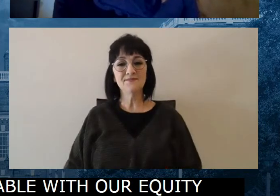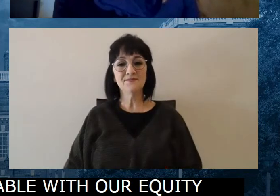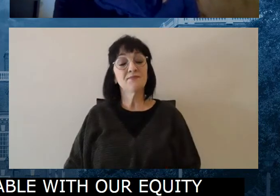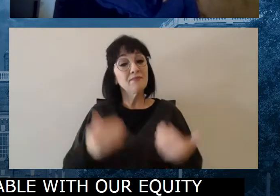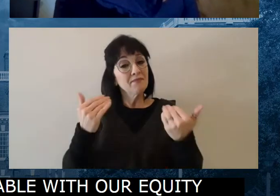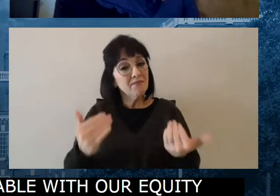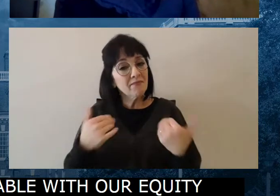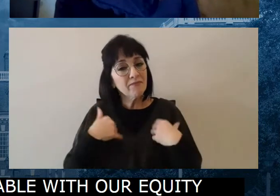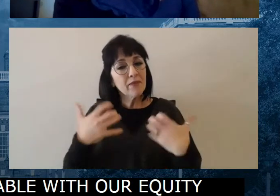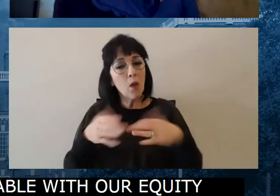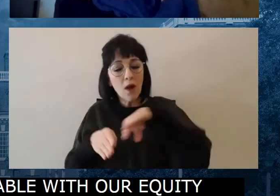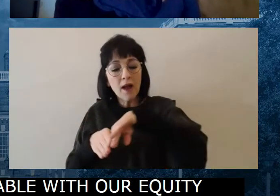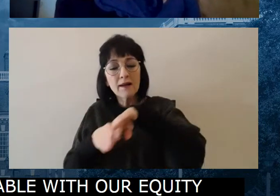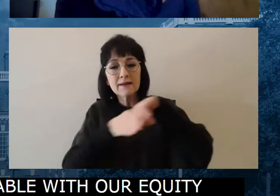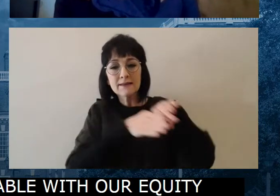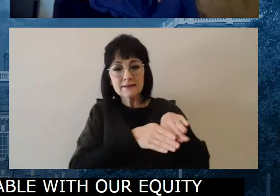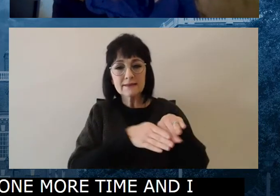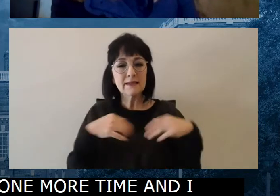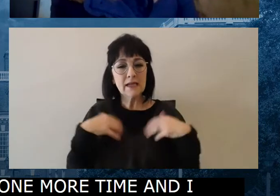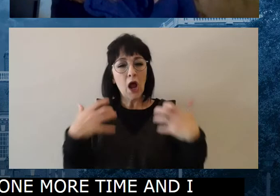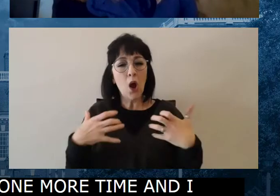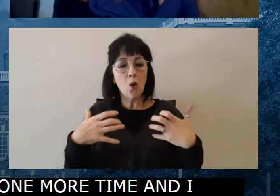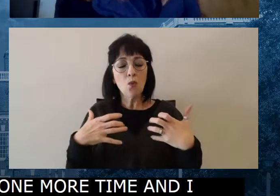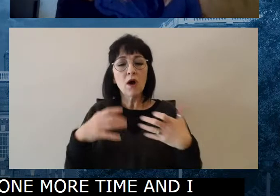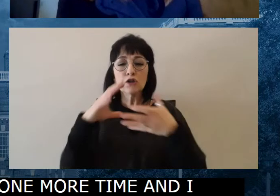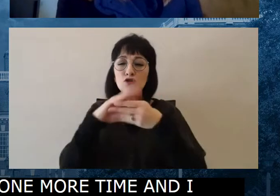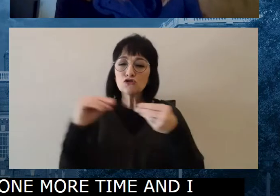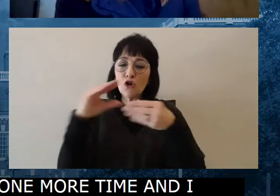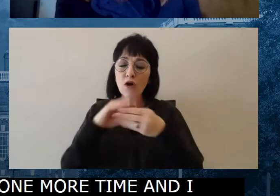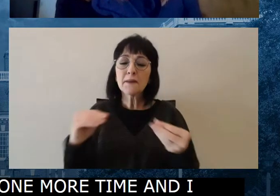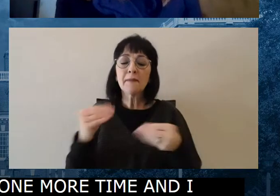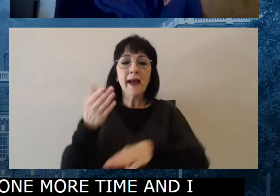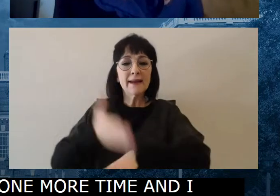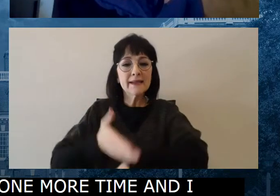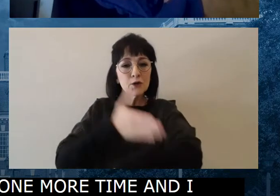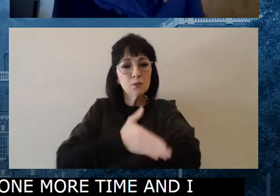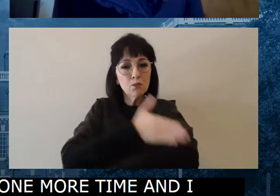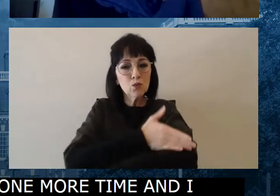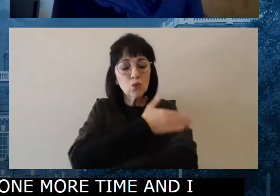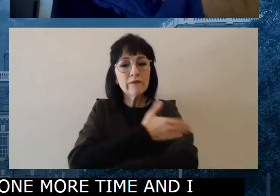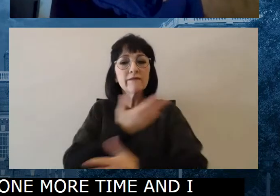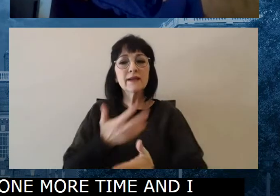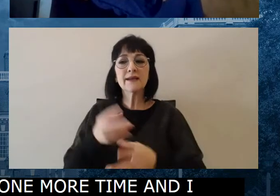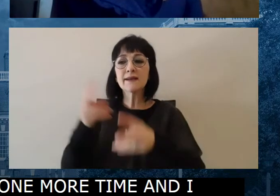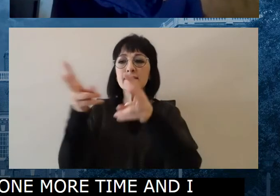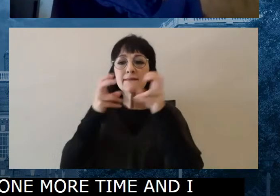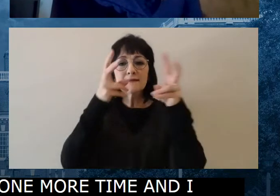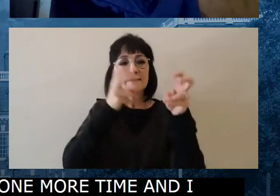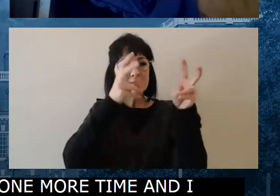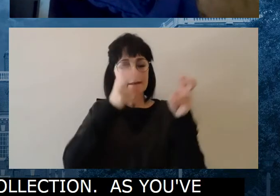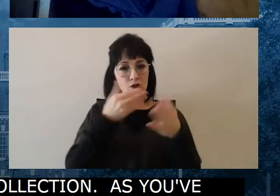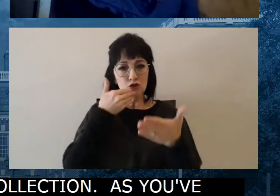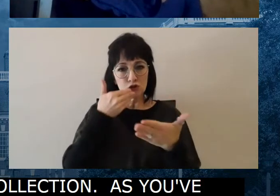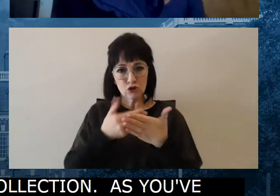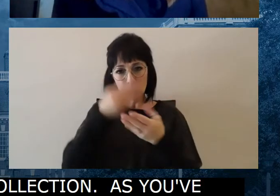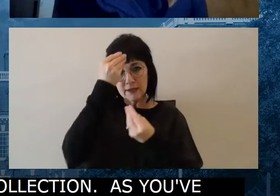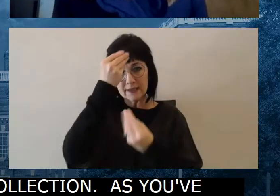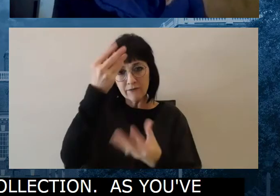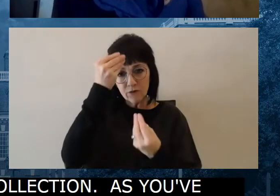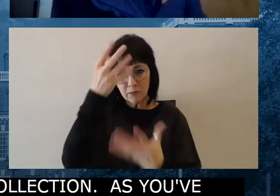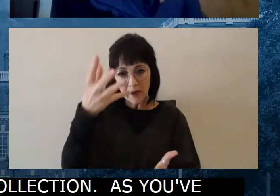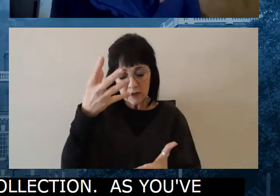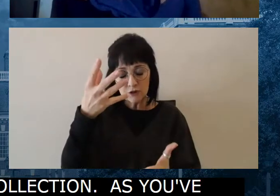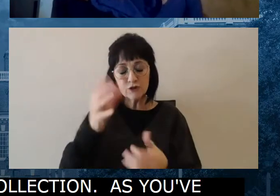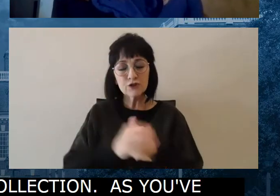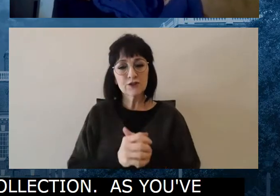And I want to talk about improving data collection. As you've heard from The governor and I, in